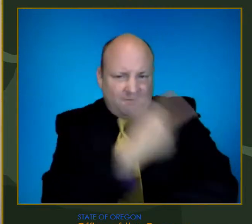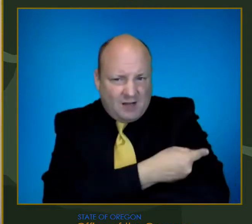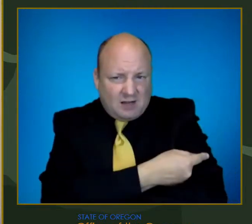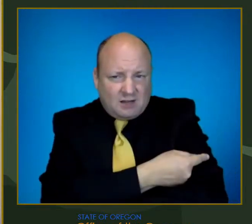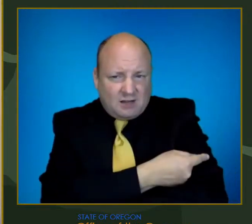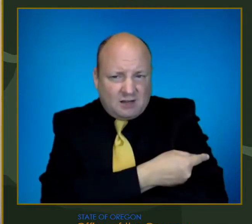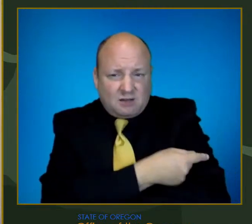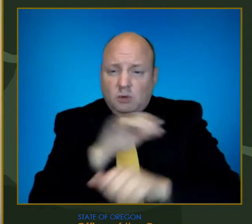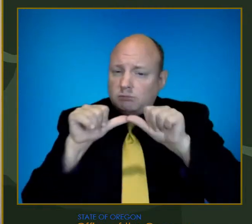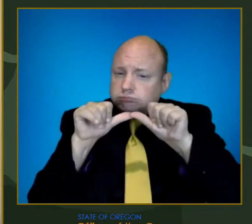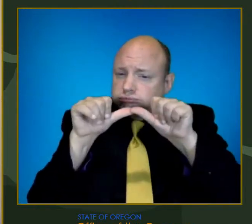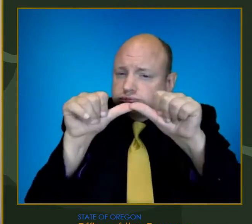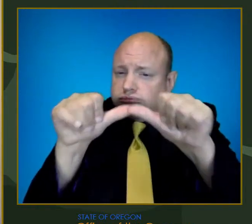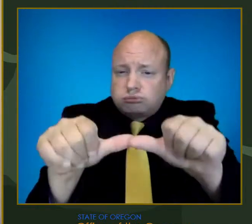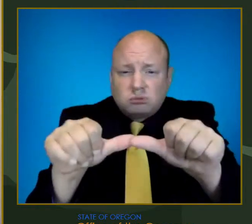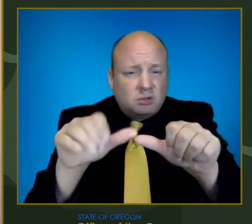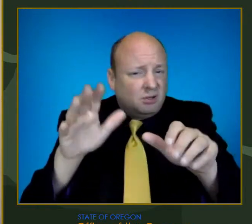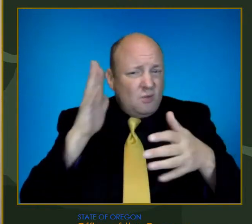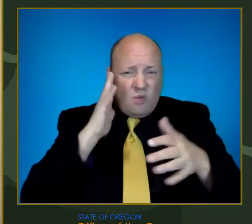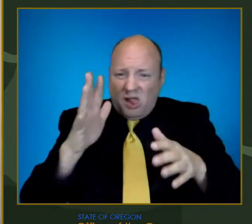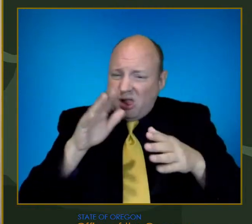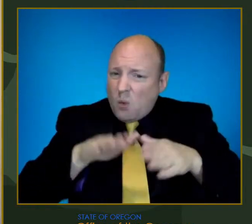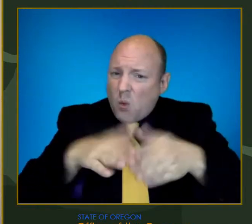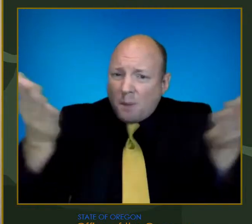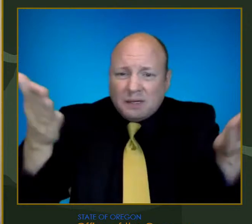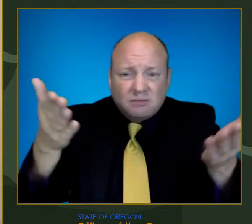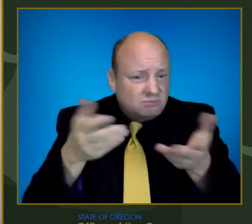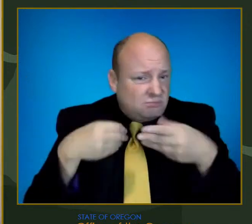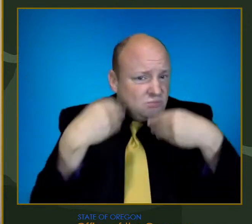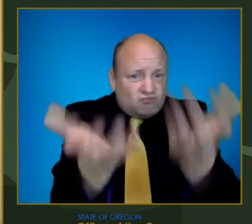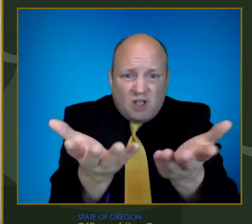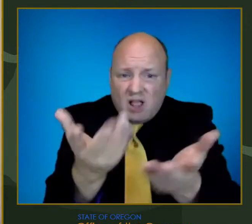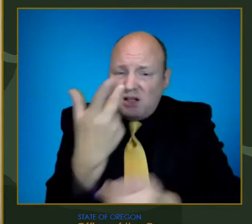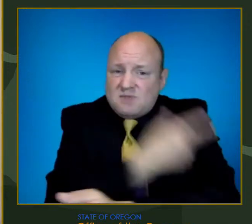vital services that they do to all Oregonians.